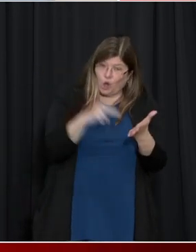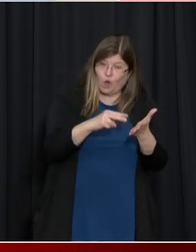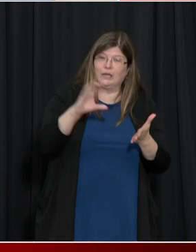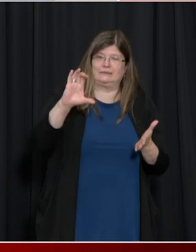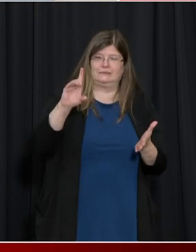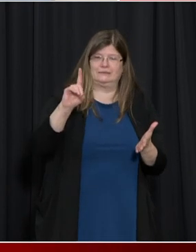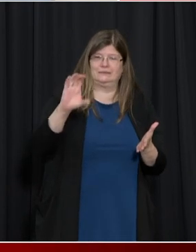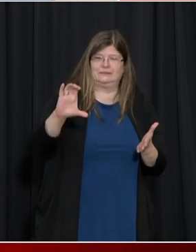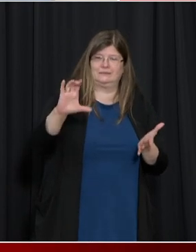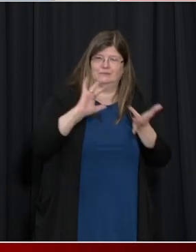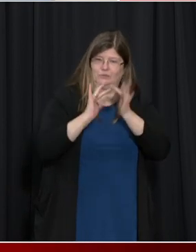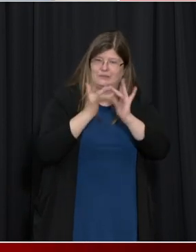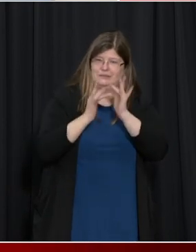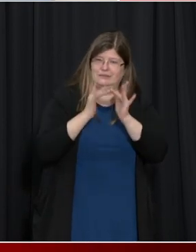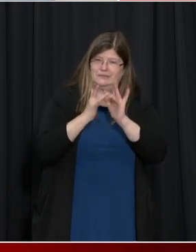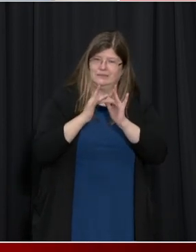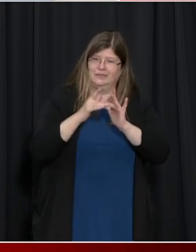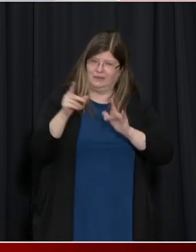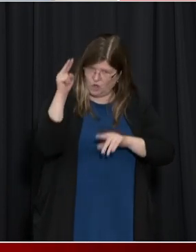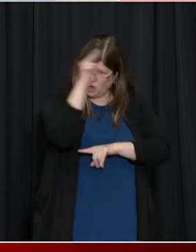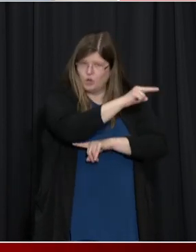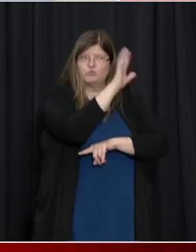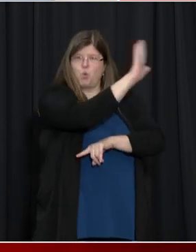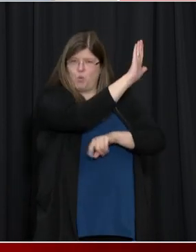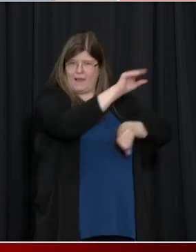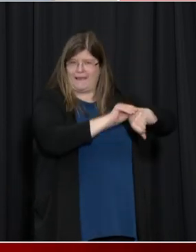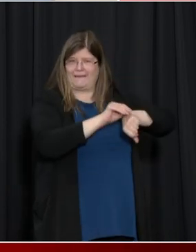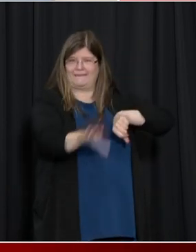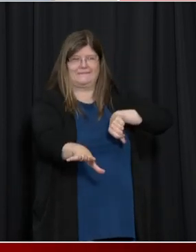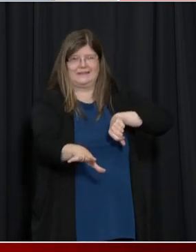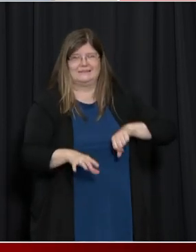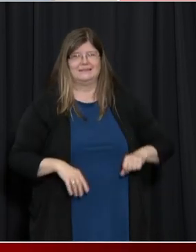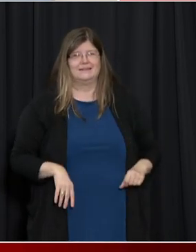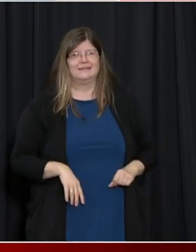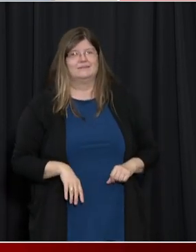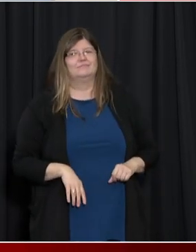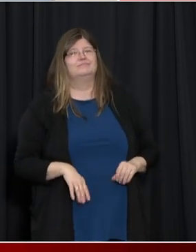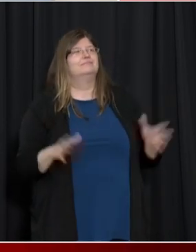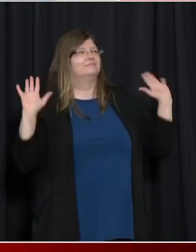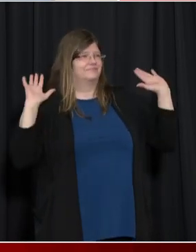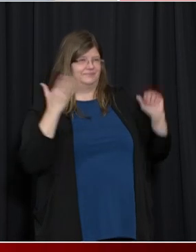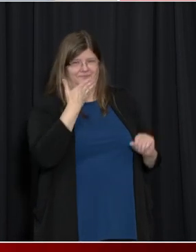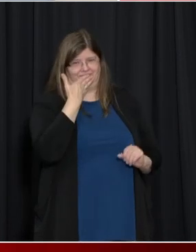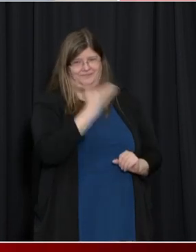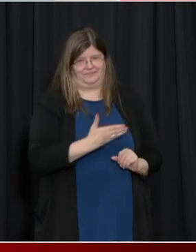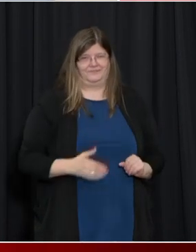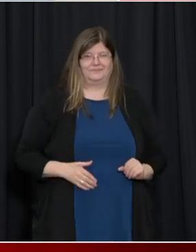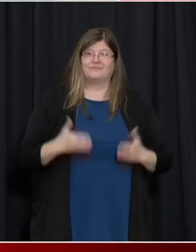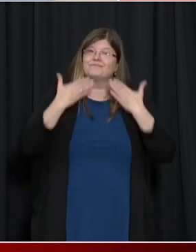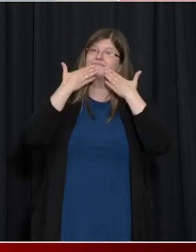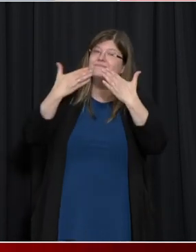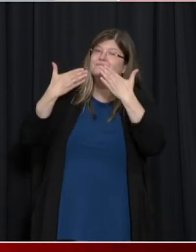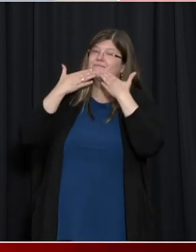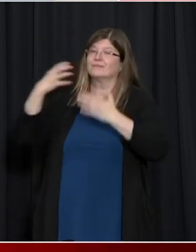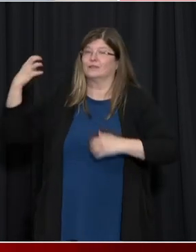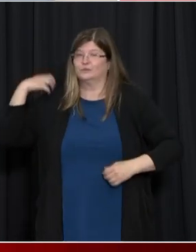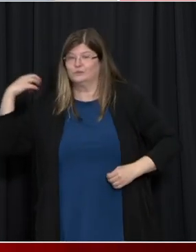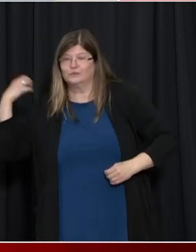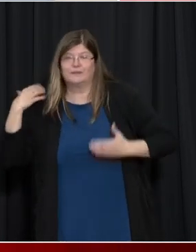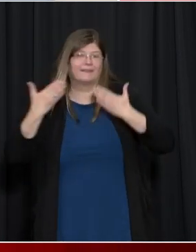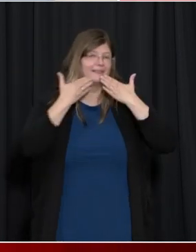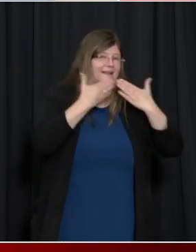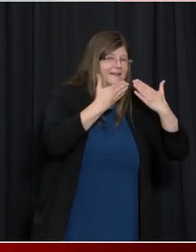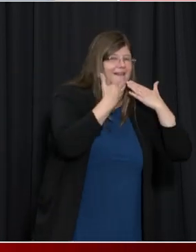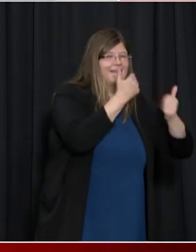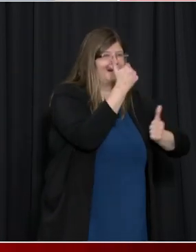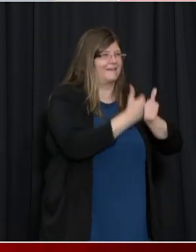pools. Thank you. Thank you, everyone. Thank you, Madam Chair. Thank you, Mr. Chairman. Thank you,